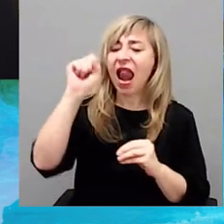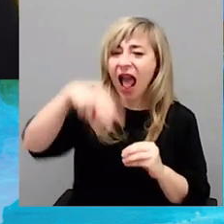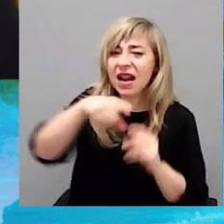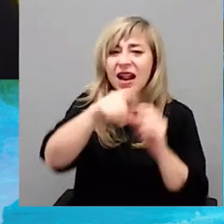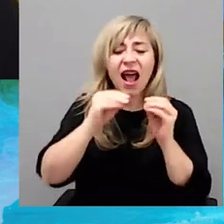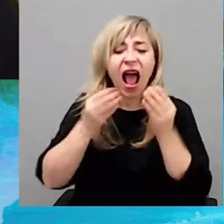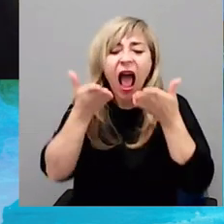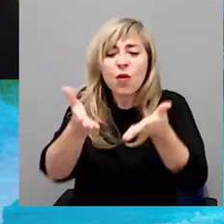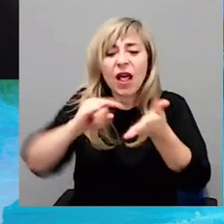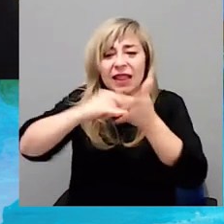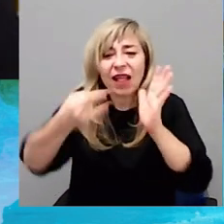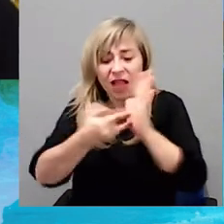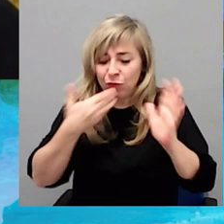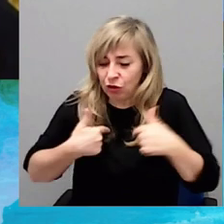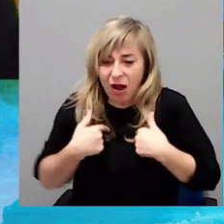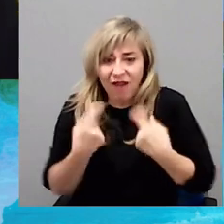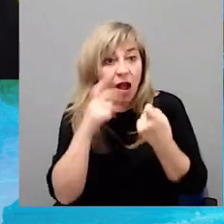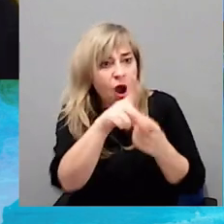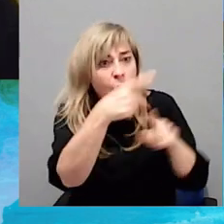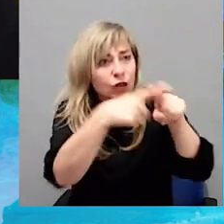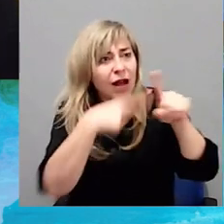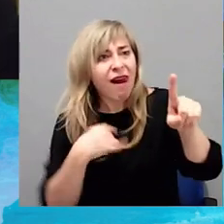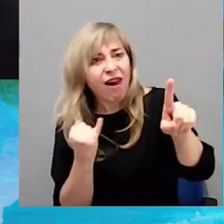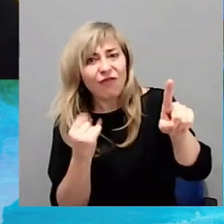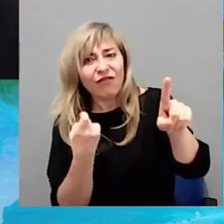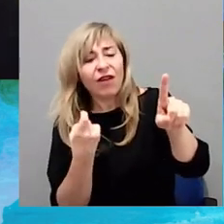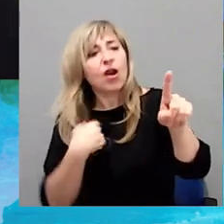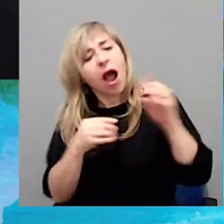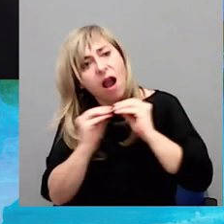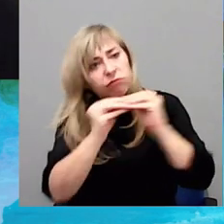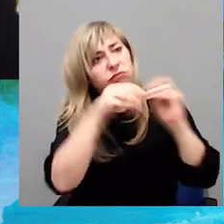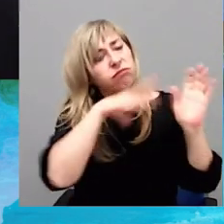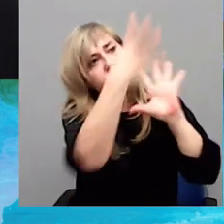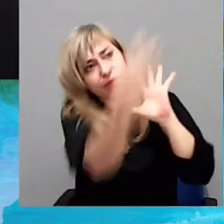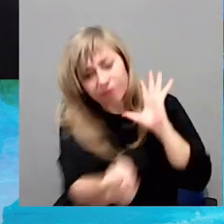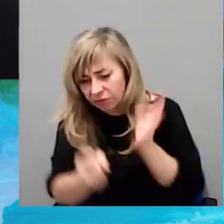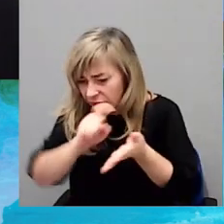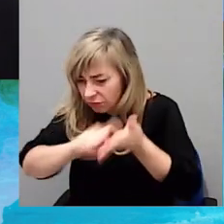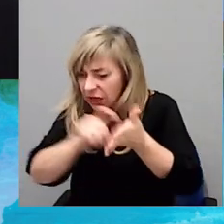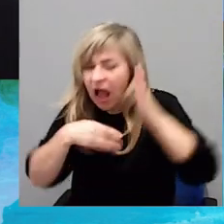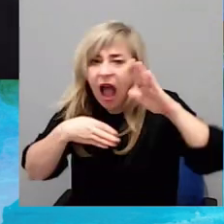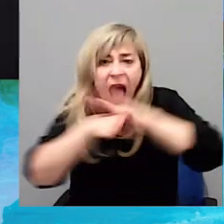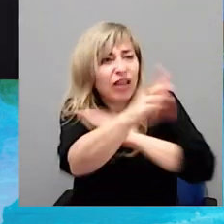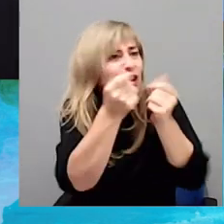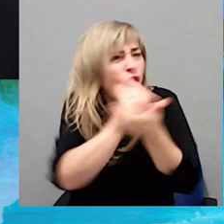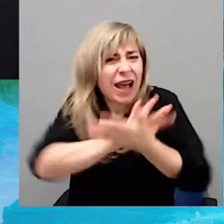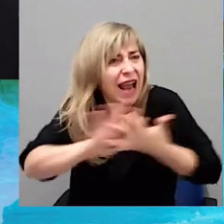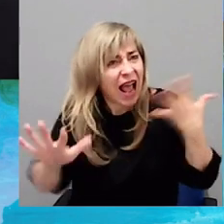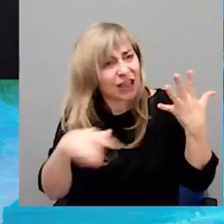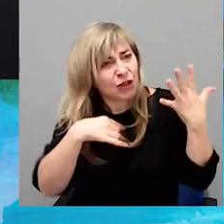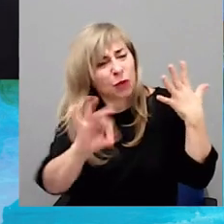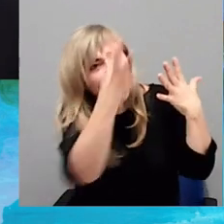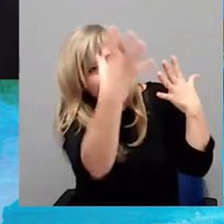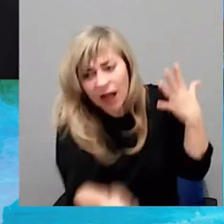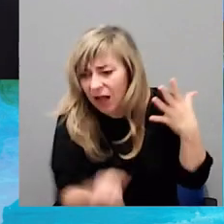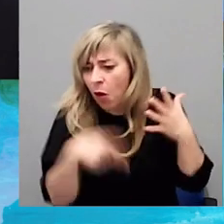can receive from 3D Land for anything that I might need. And it doesn't cost me a